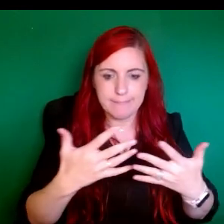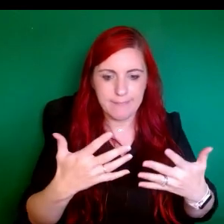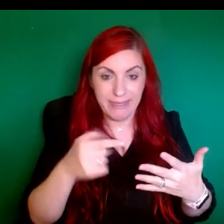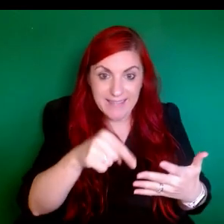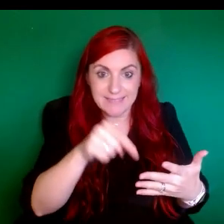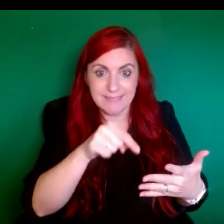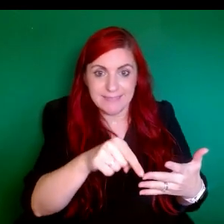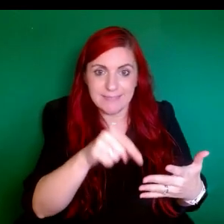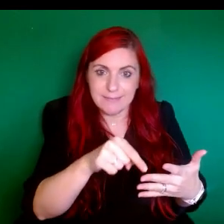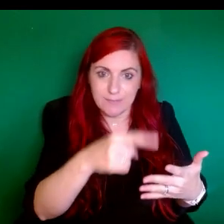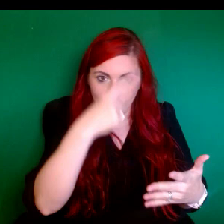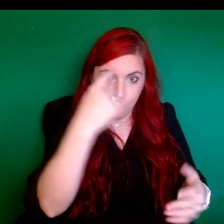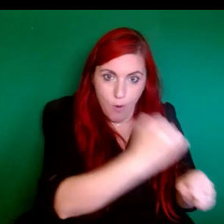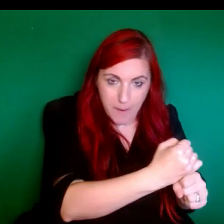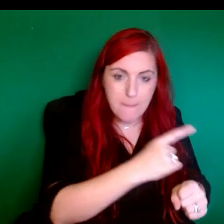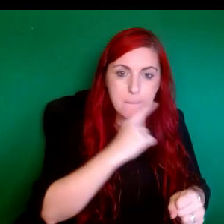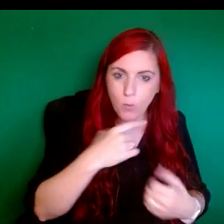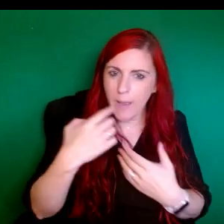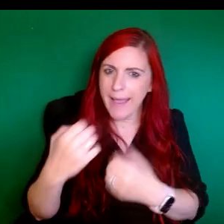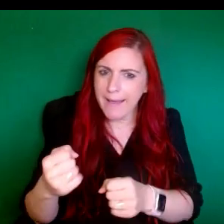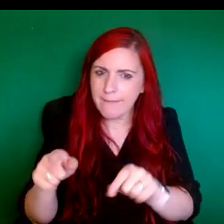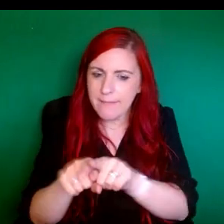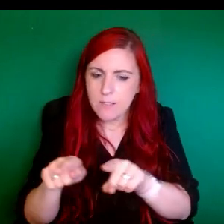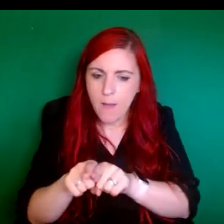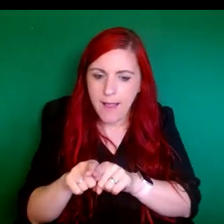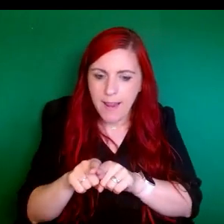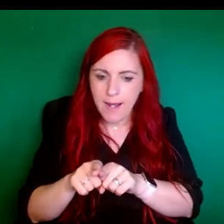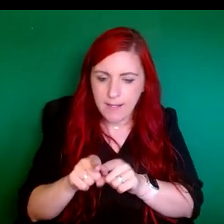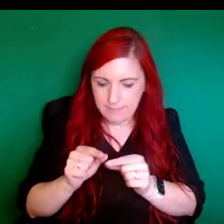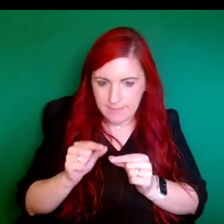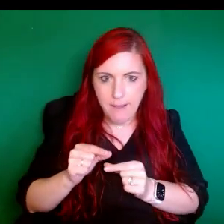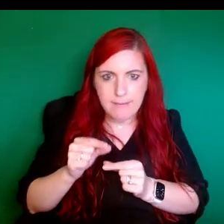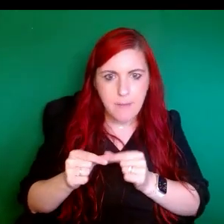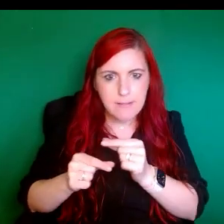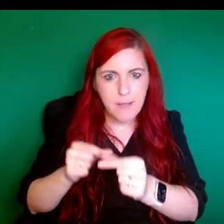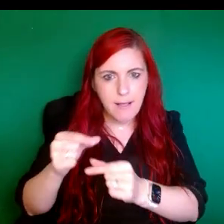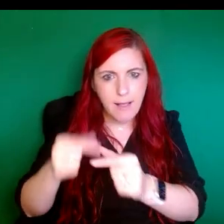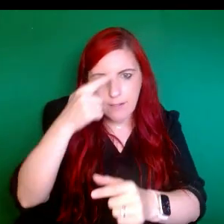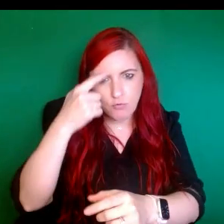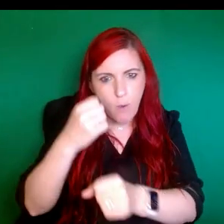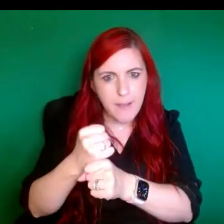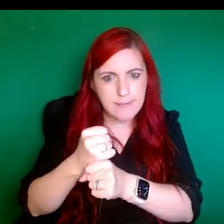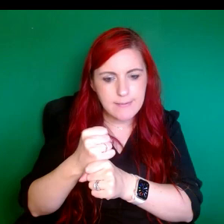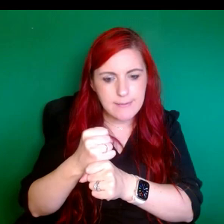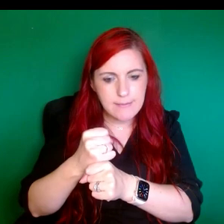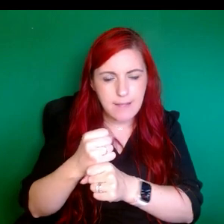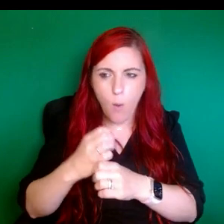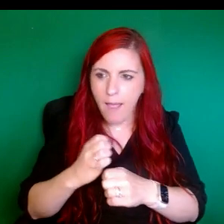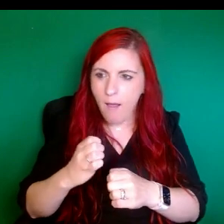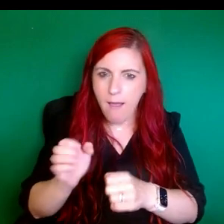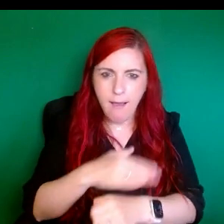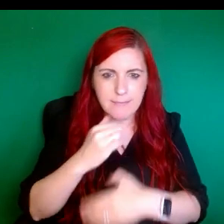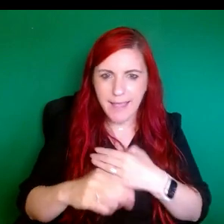or violence, and all of those things are traumas. There's also what we think of as well is small T's, small